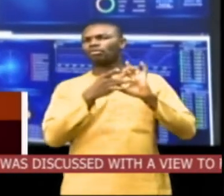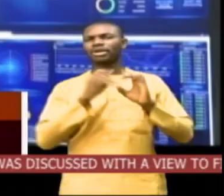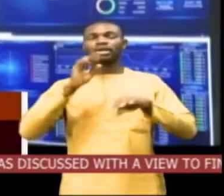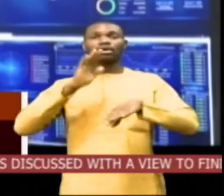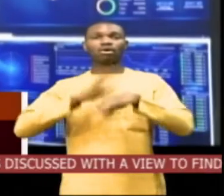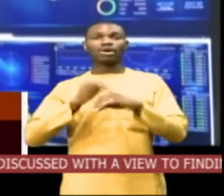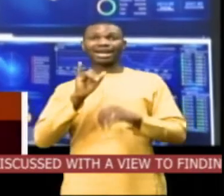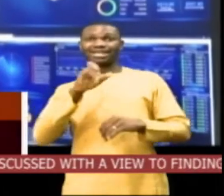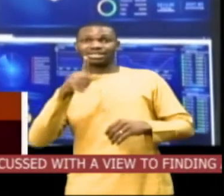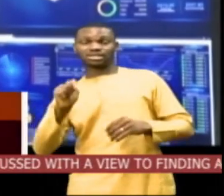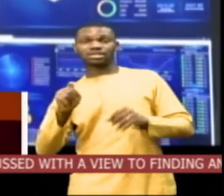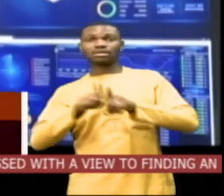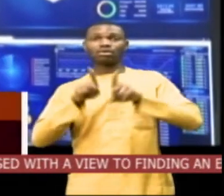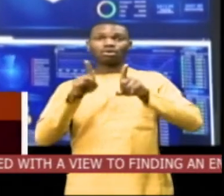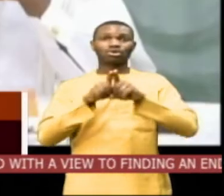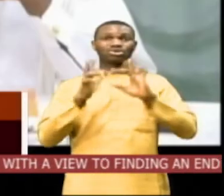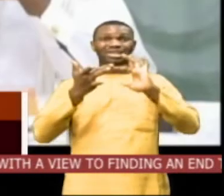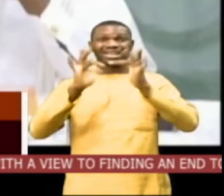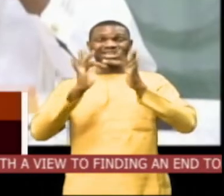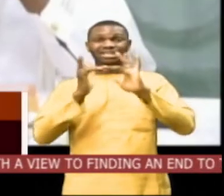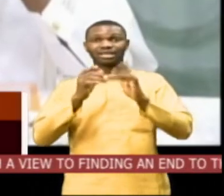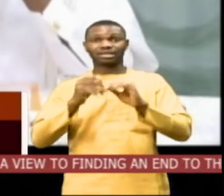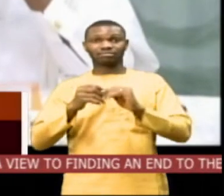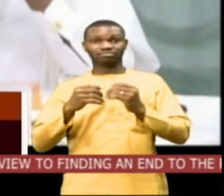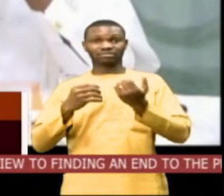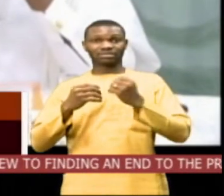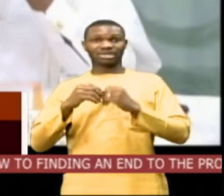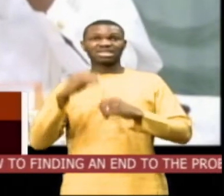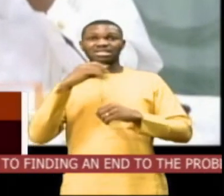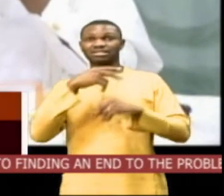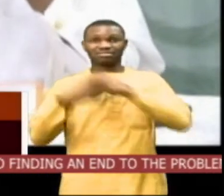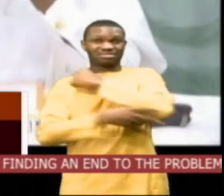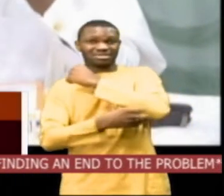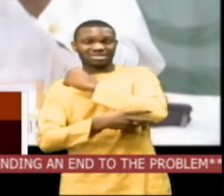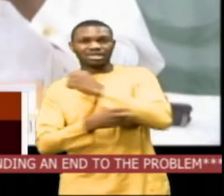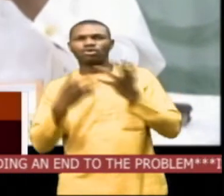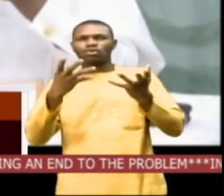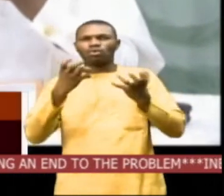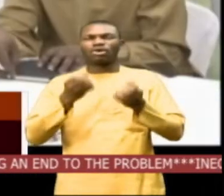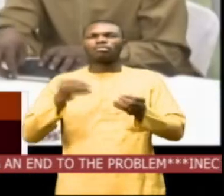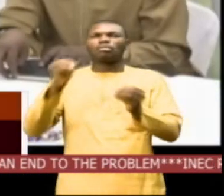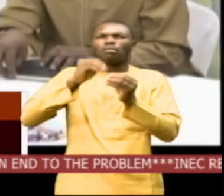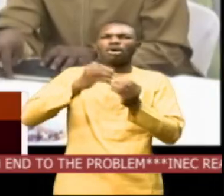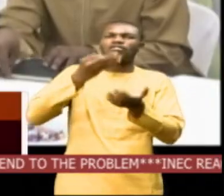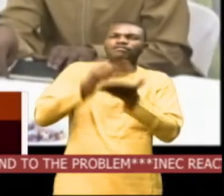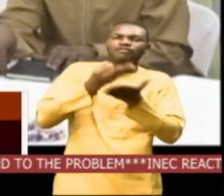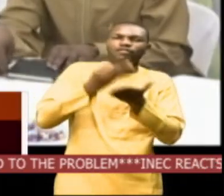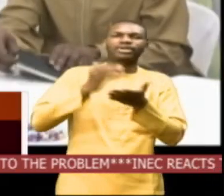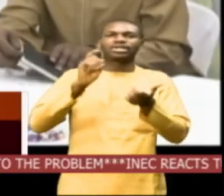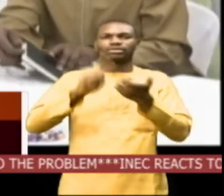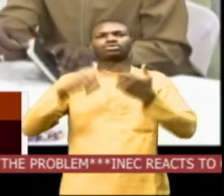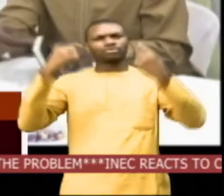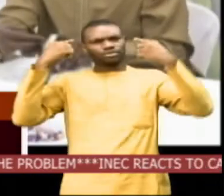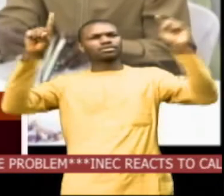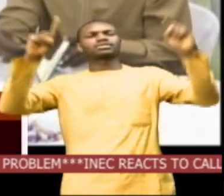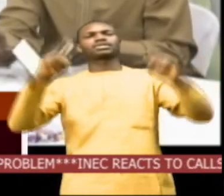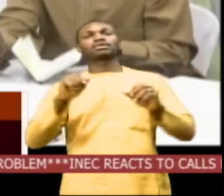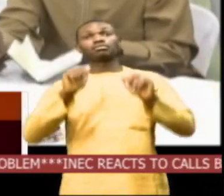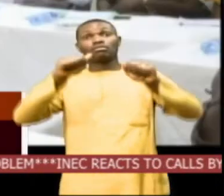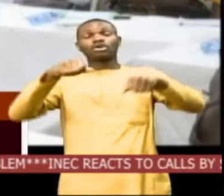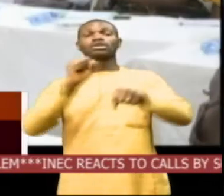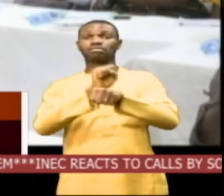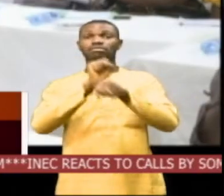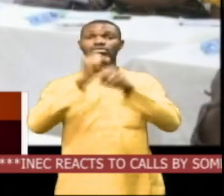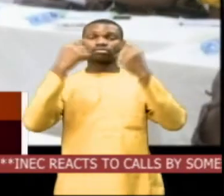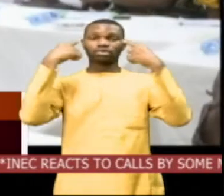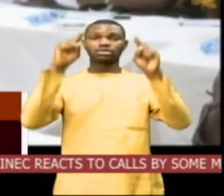and effectively secure the digital future of the country. As partners, we are leaving no stone